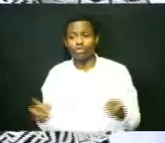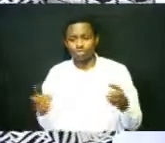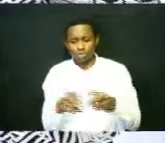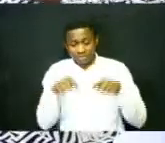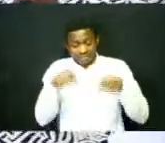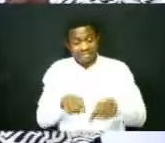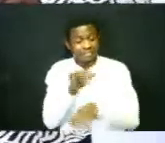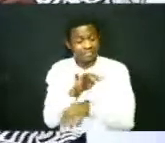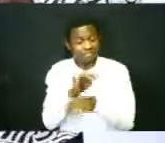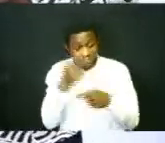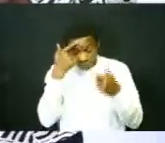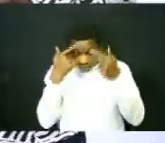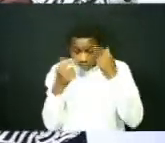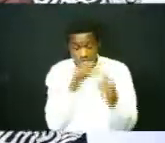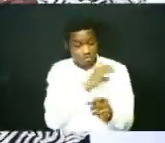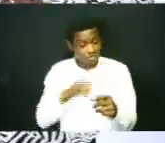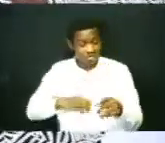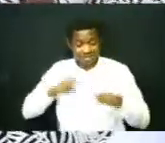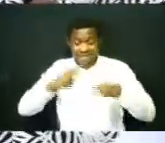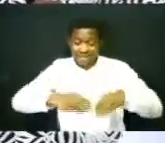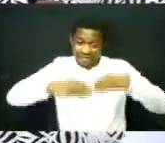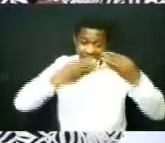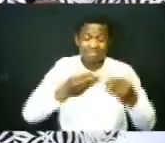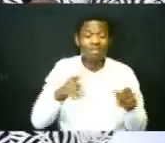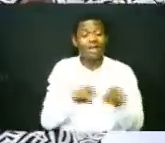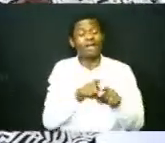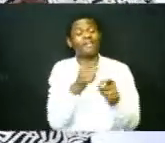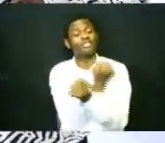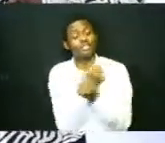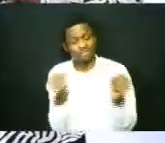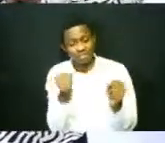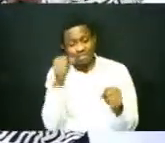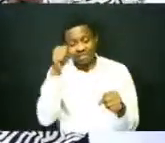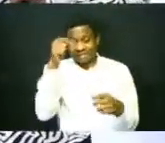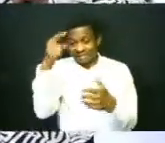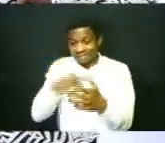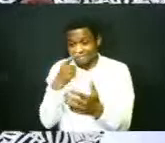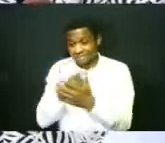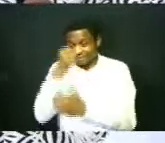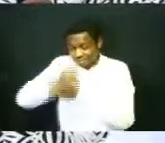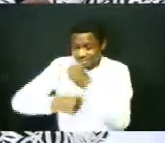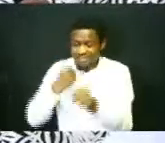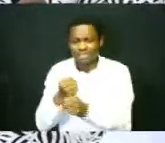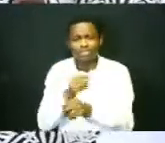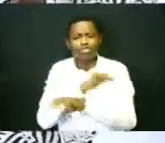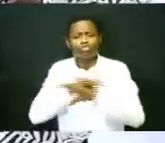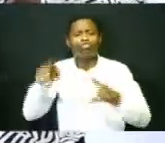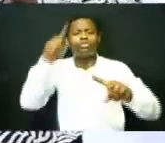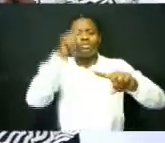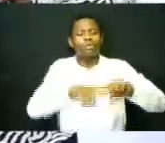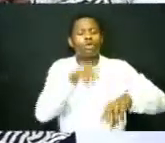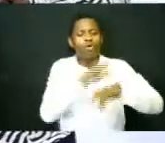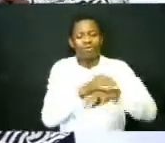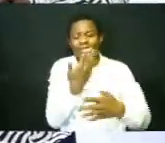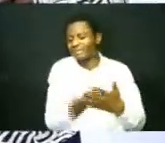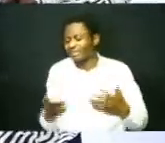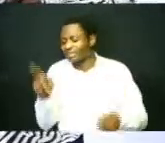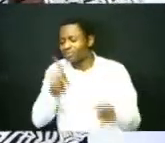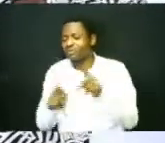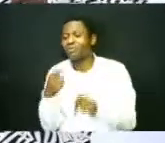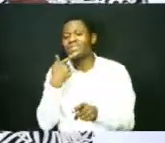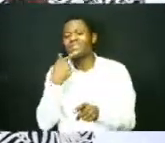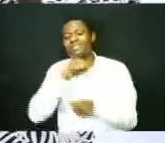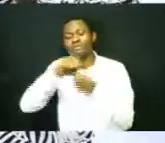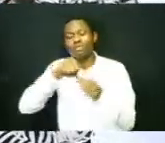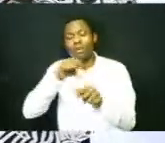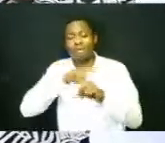because Christ has been given to us as our savior in 2023, don't depend on what people say about you, but what